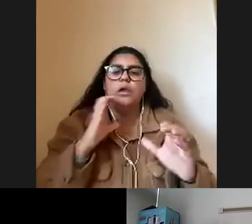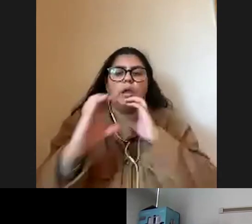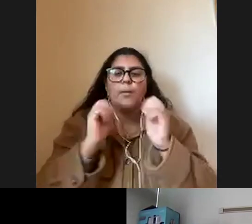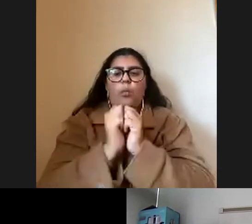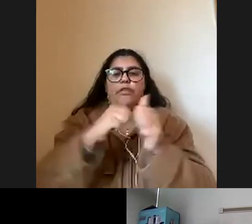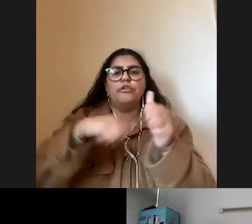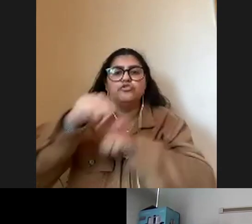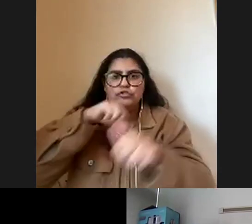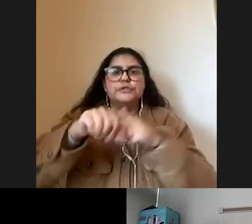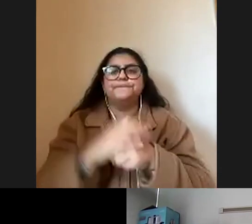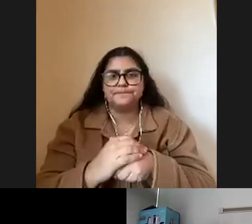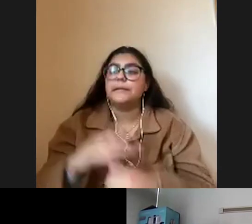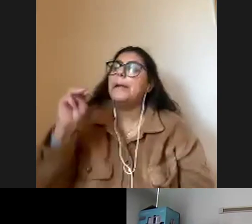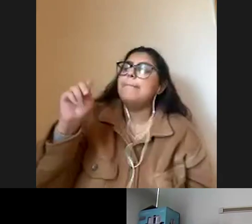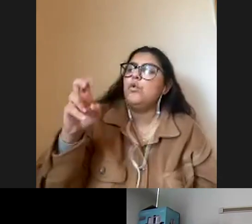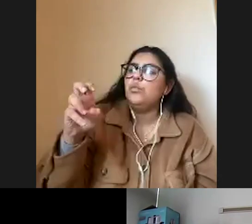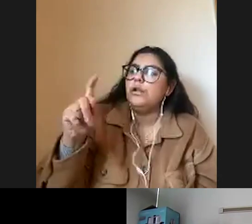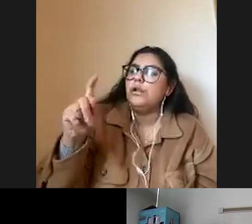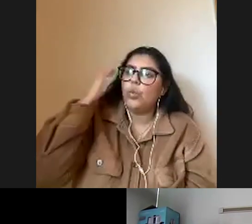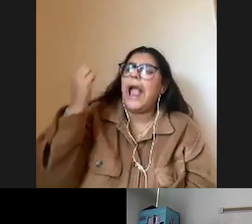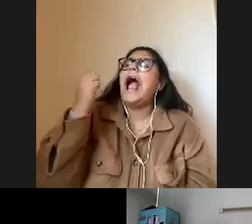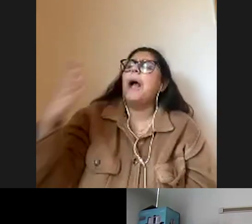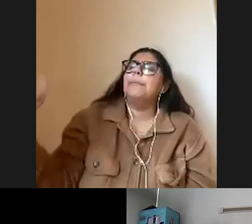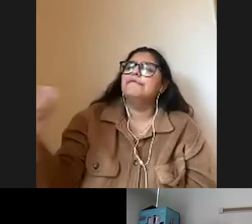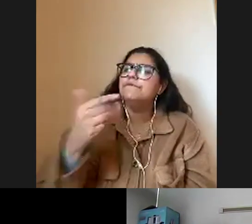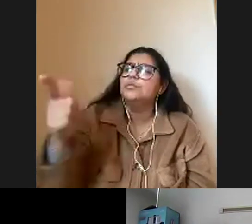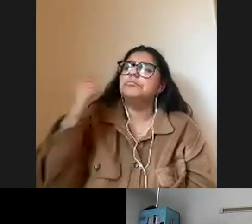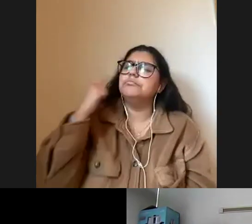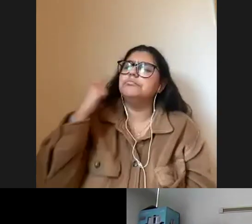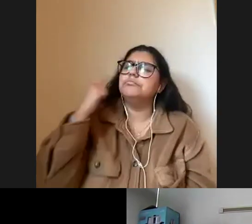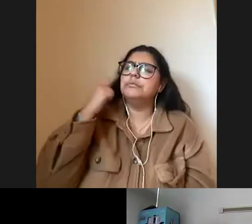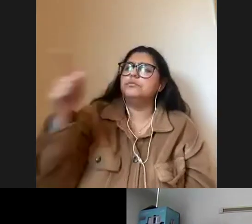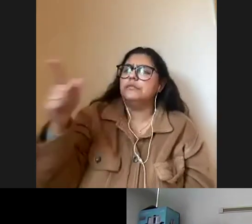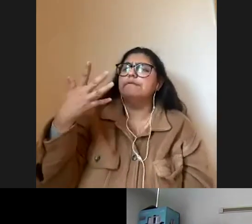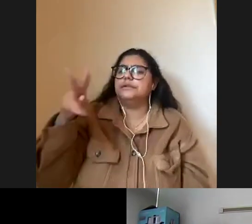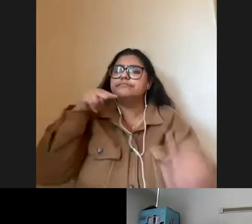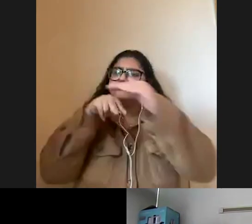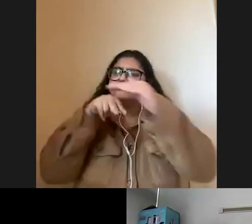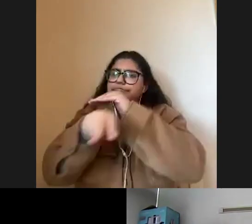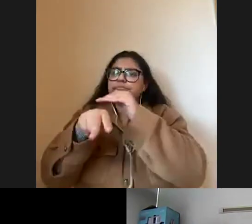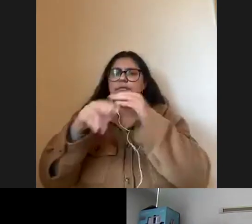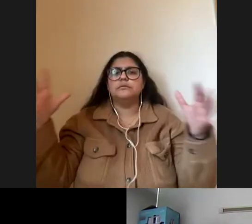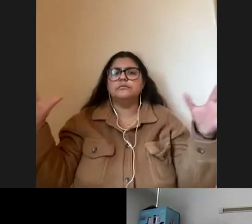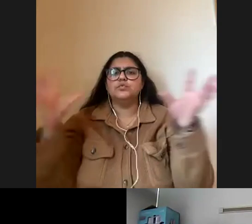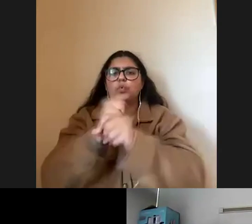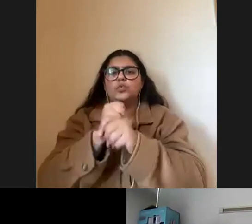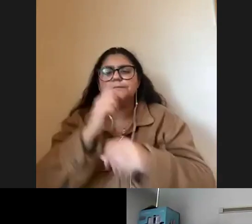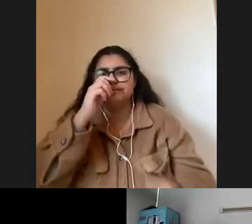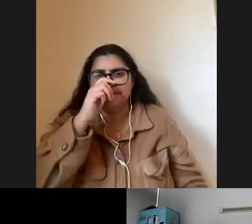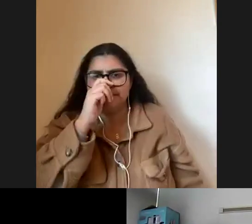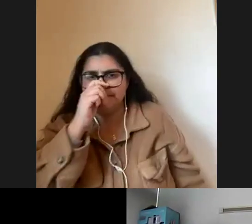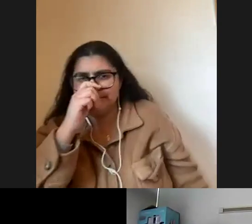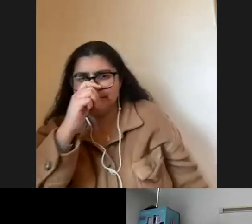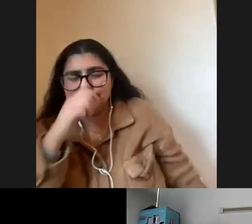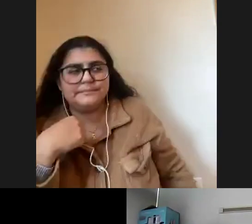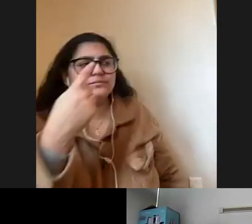cool. Margaret wants to know, how many fish do you think you have scanned in total? I checked last week and it's